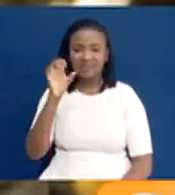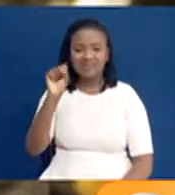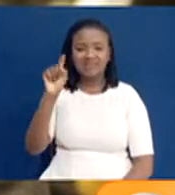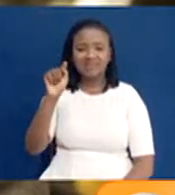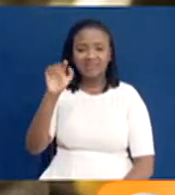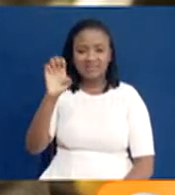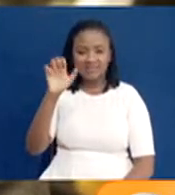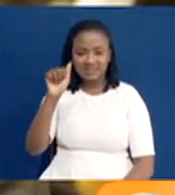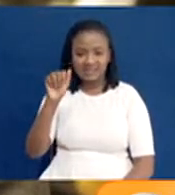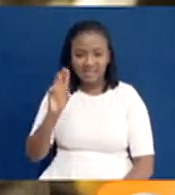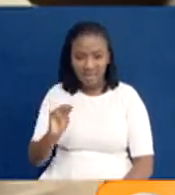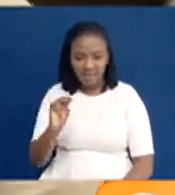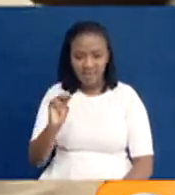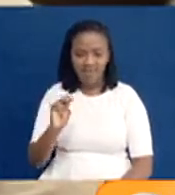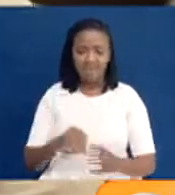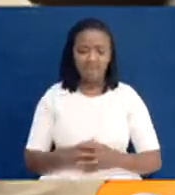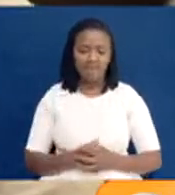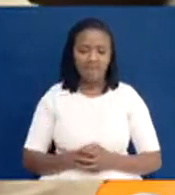use in its operations.